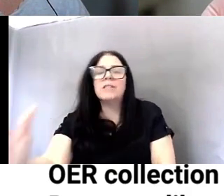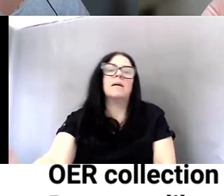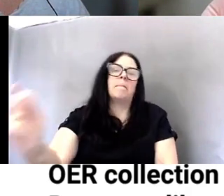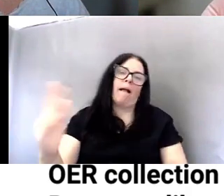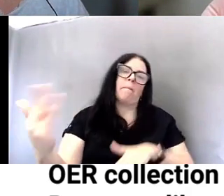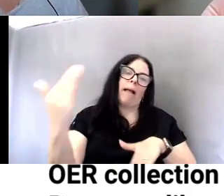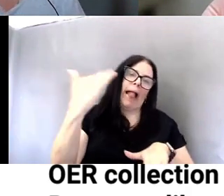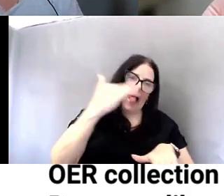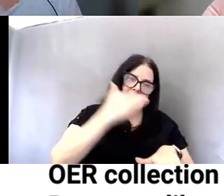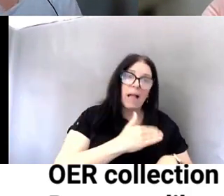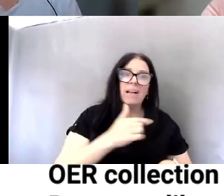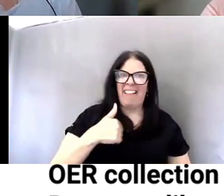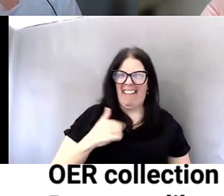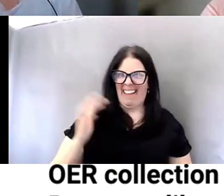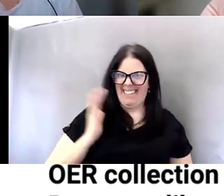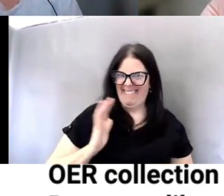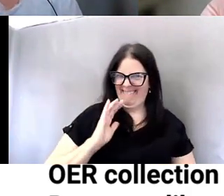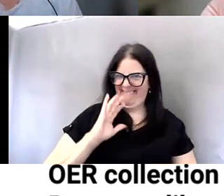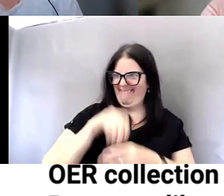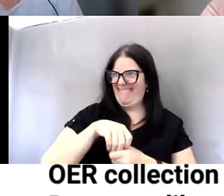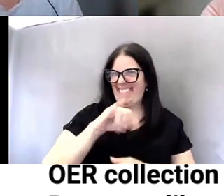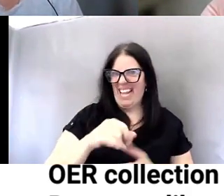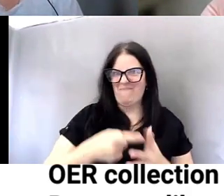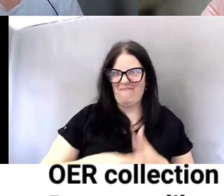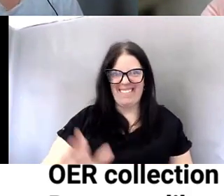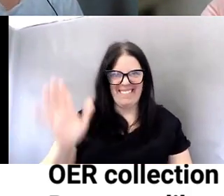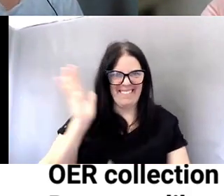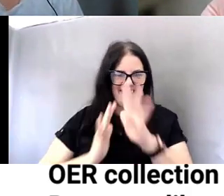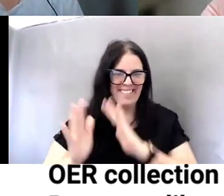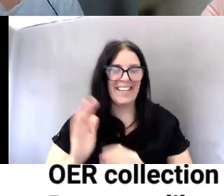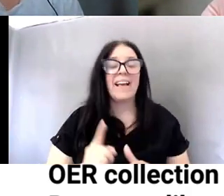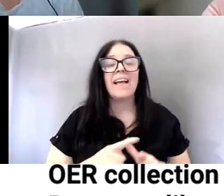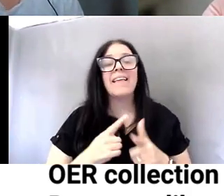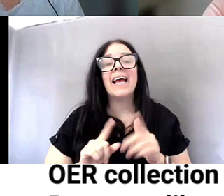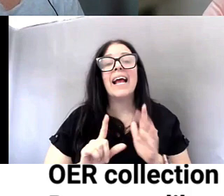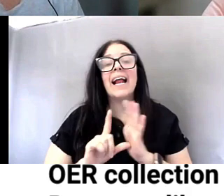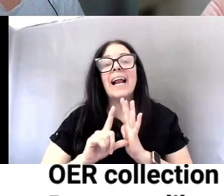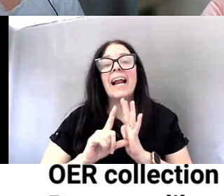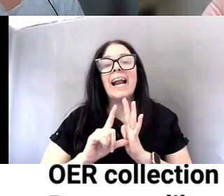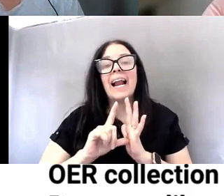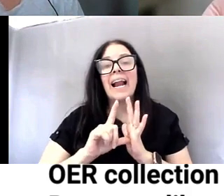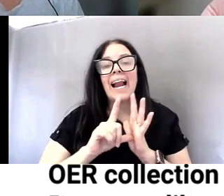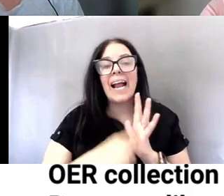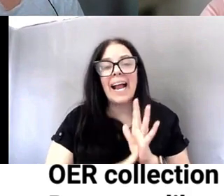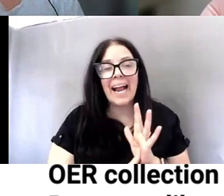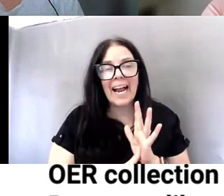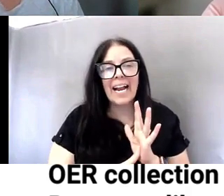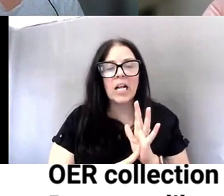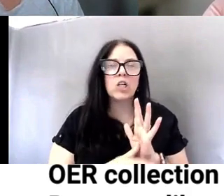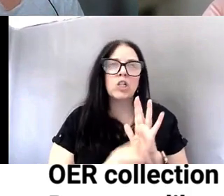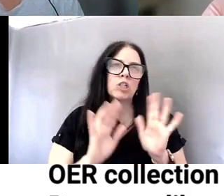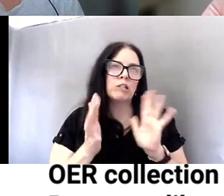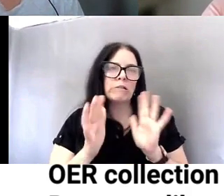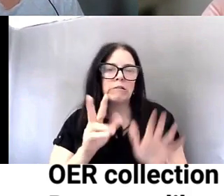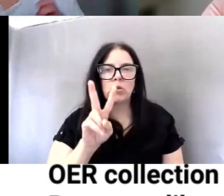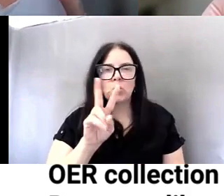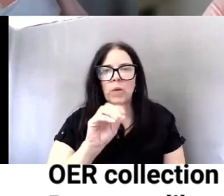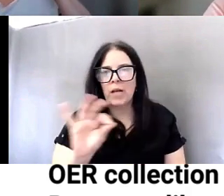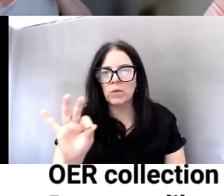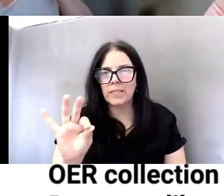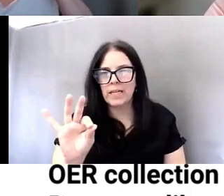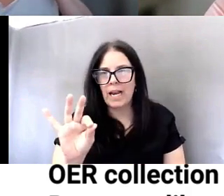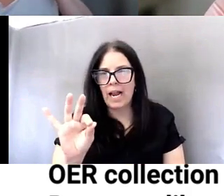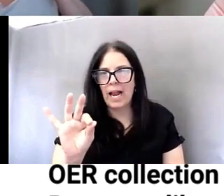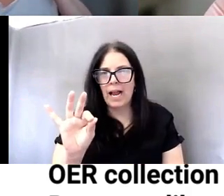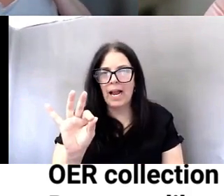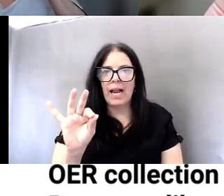of that beginning. And then later, in around 2009, we started